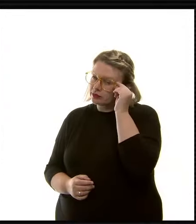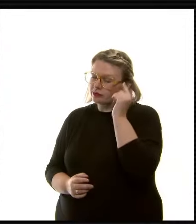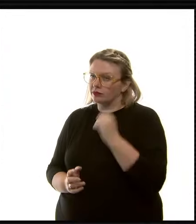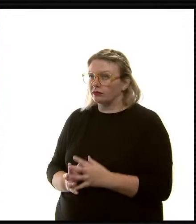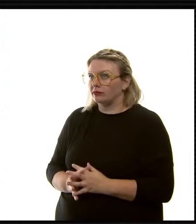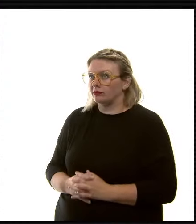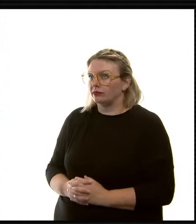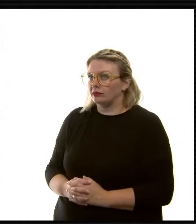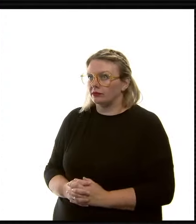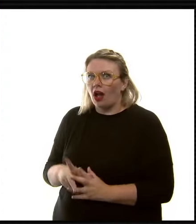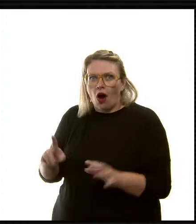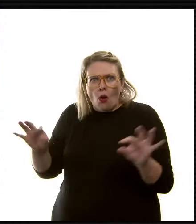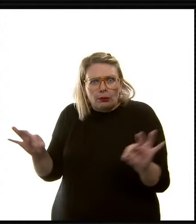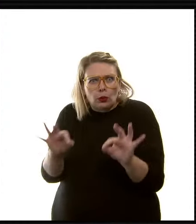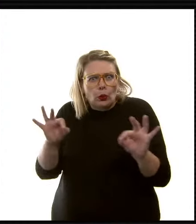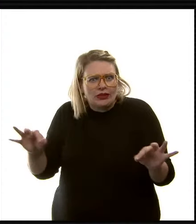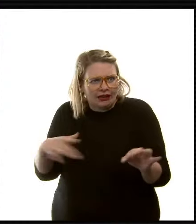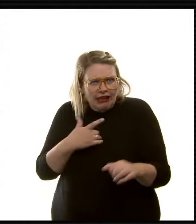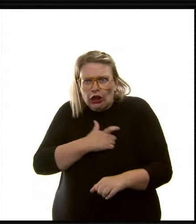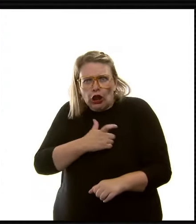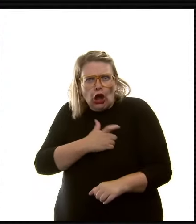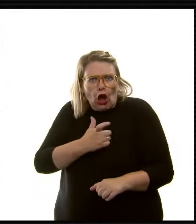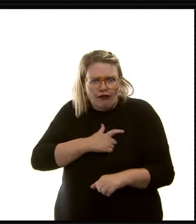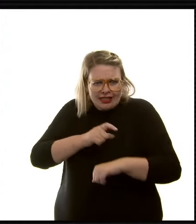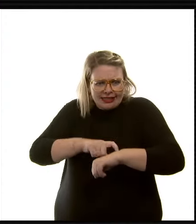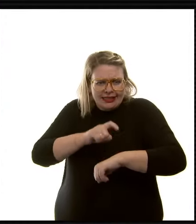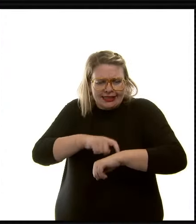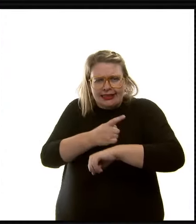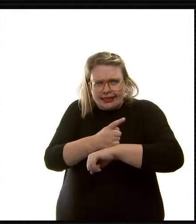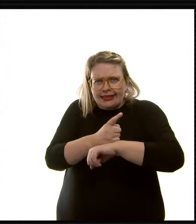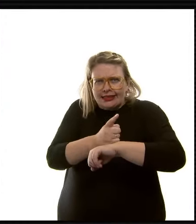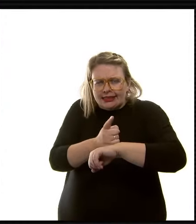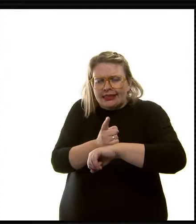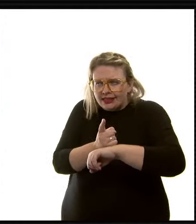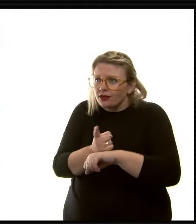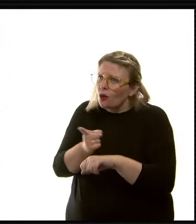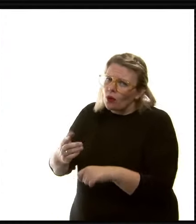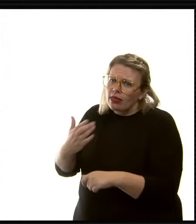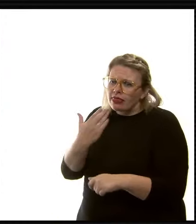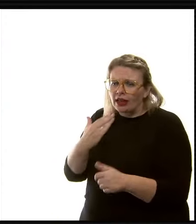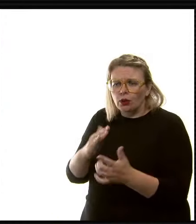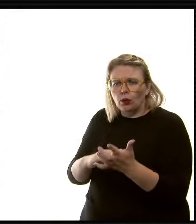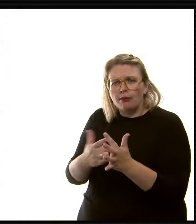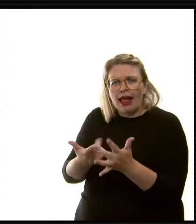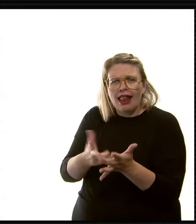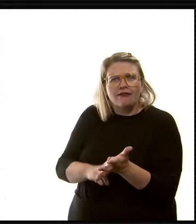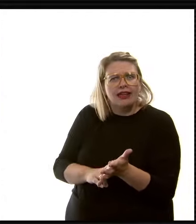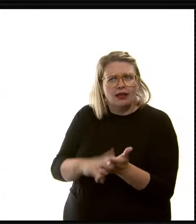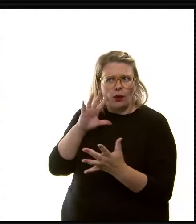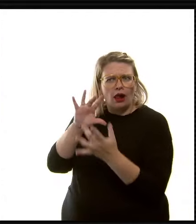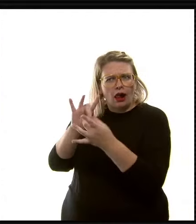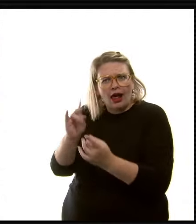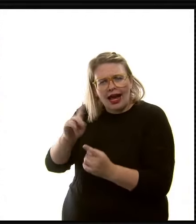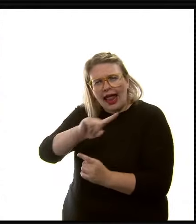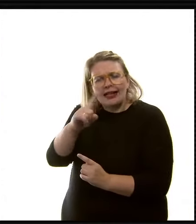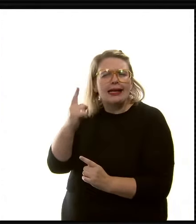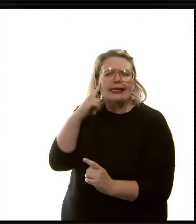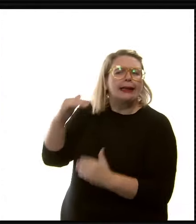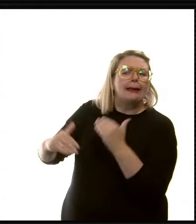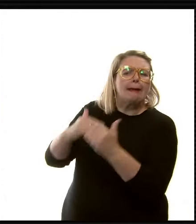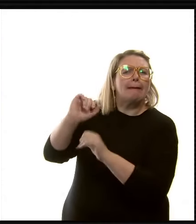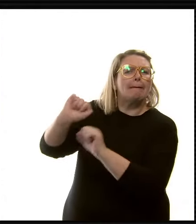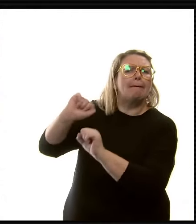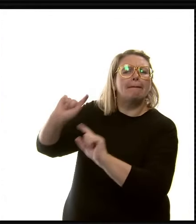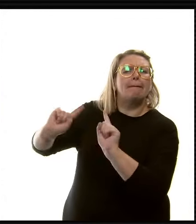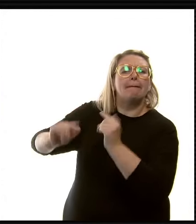music is making me nervous. Alert. Thank you very much, Melvin. We will be checking back in with the teams throughout the show to see how they're getting